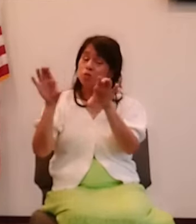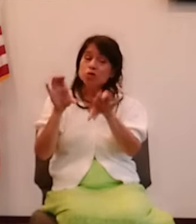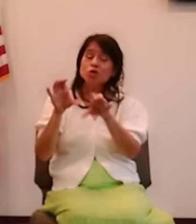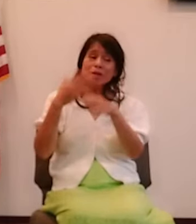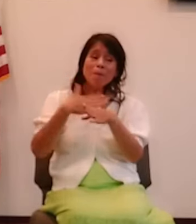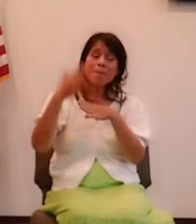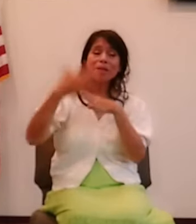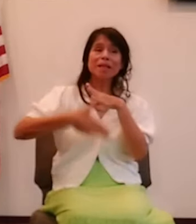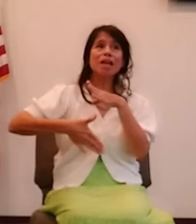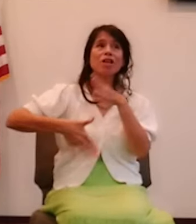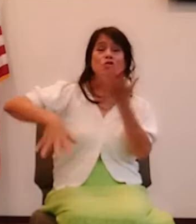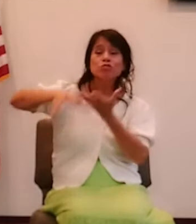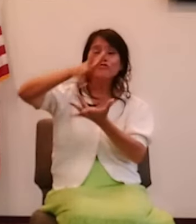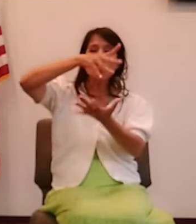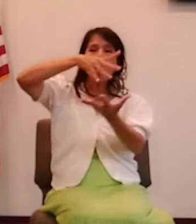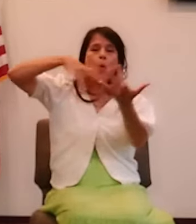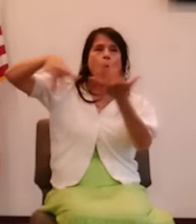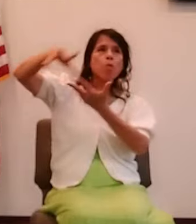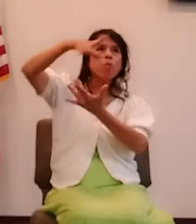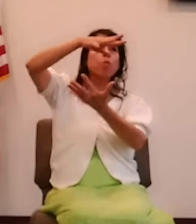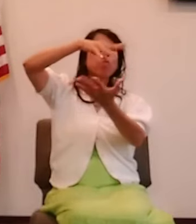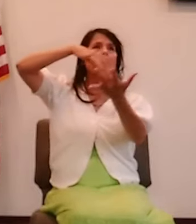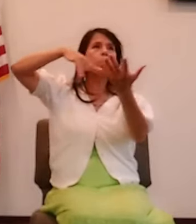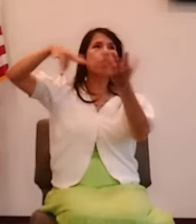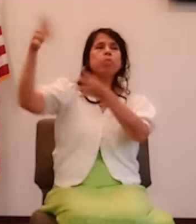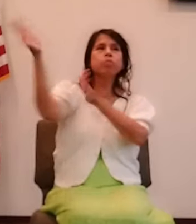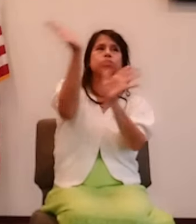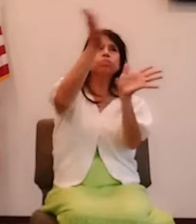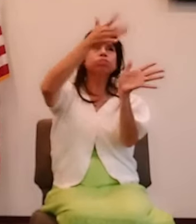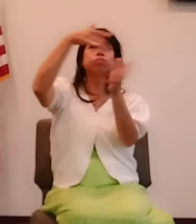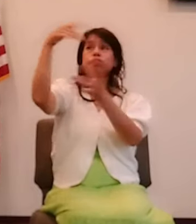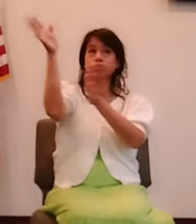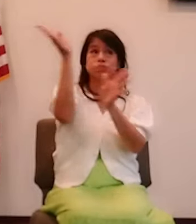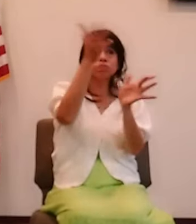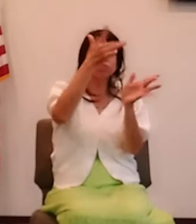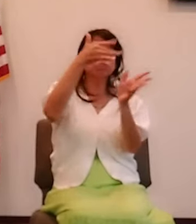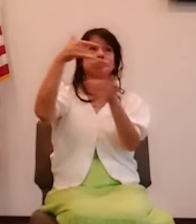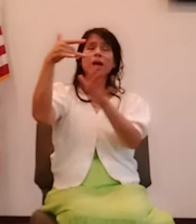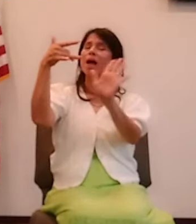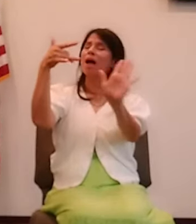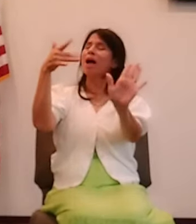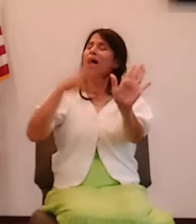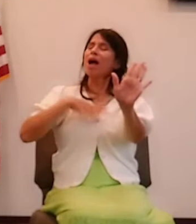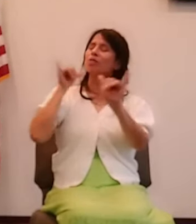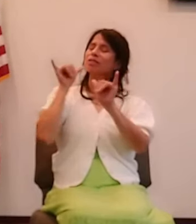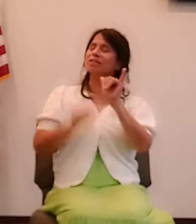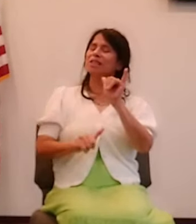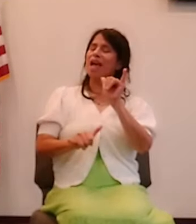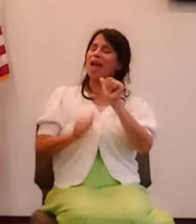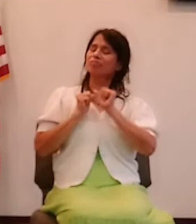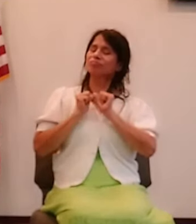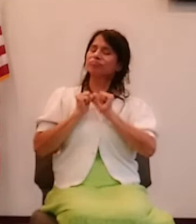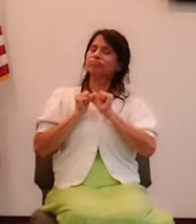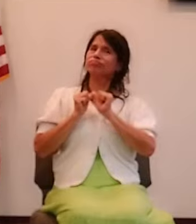the storms may come and the winds may blow, I'll remain